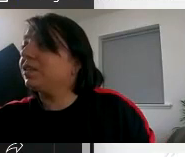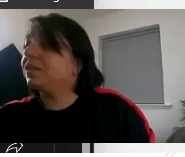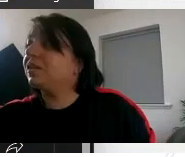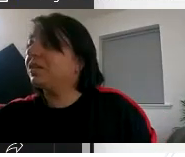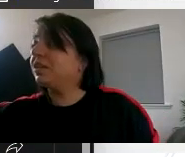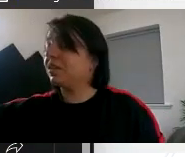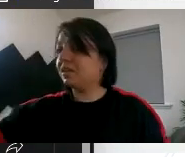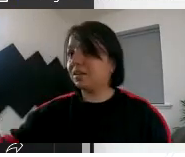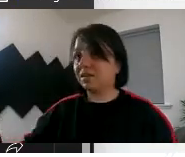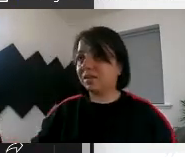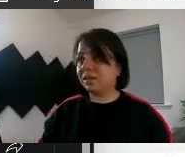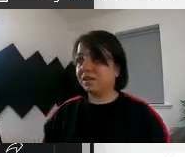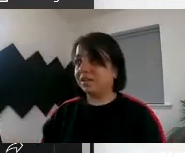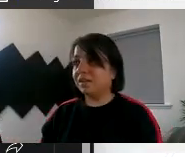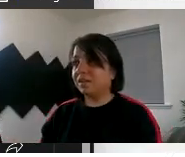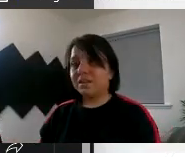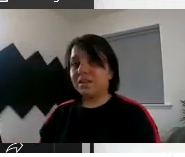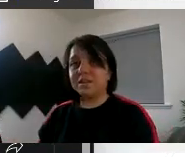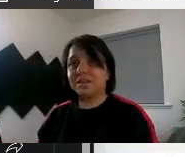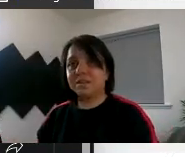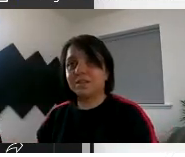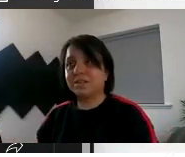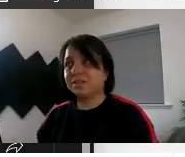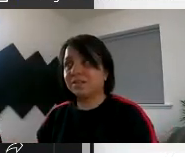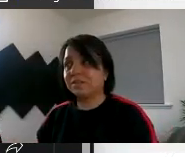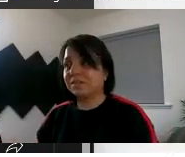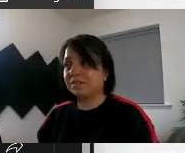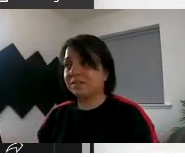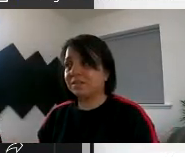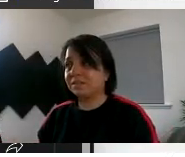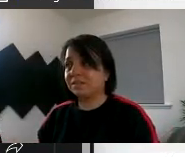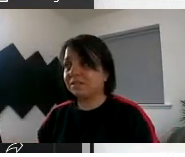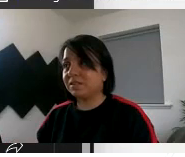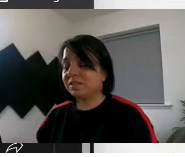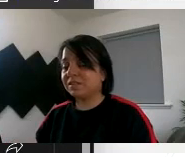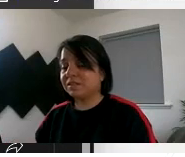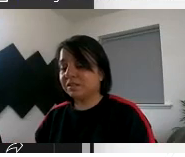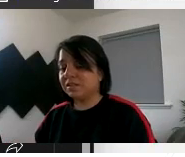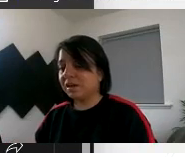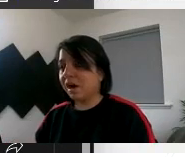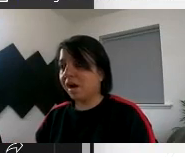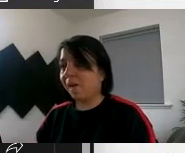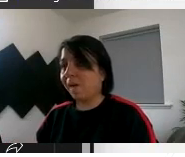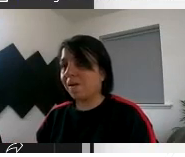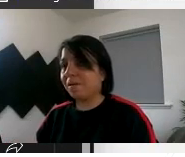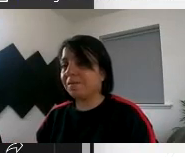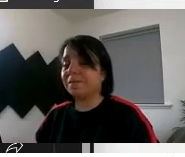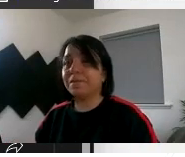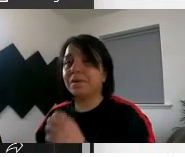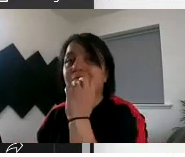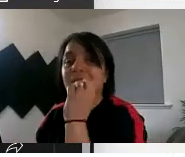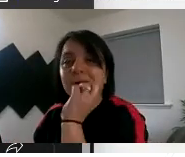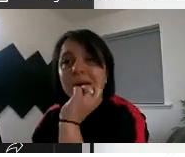I'm very fond of. He's called Frankie Boyle. He tells the most outrageous jokes. He really pushes the boundaries